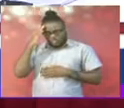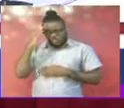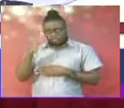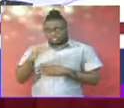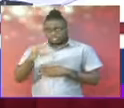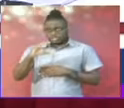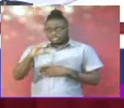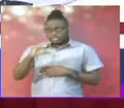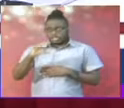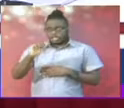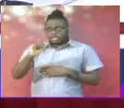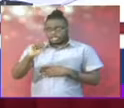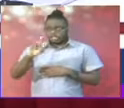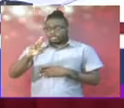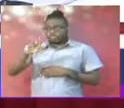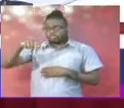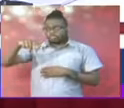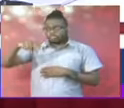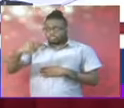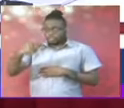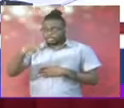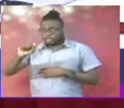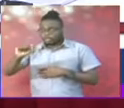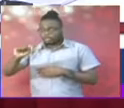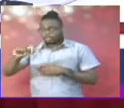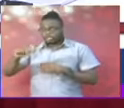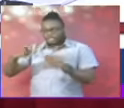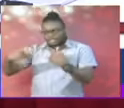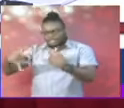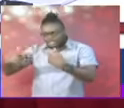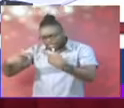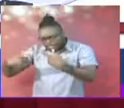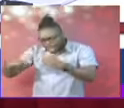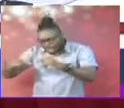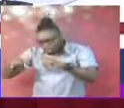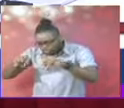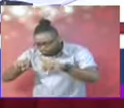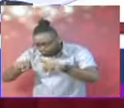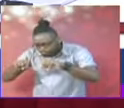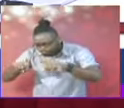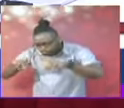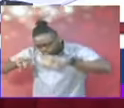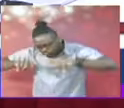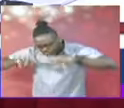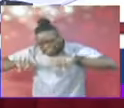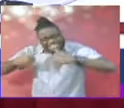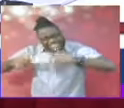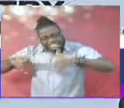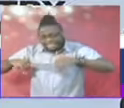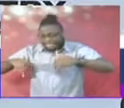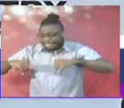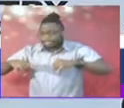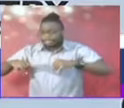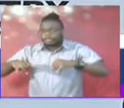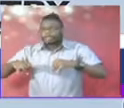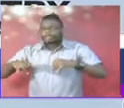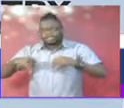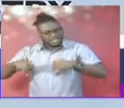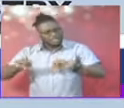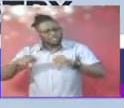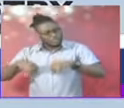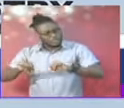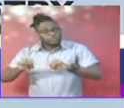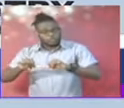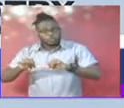test for variants of concern as well as for any variants of interest in particular. So basically what